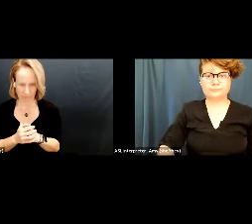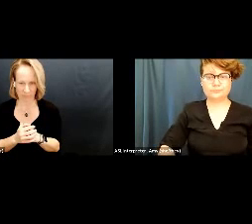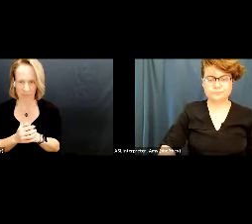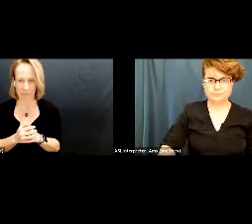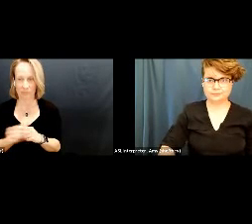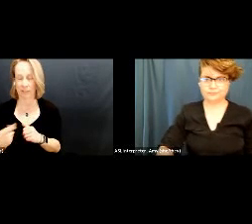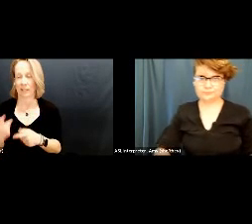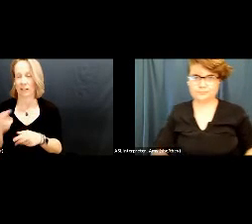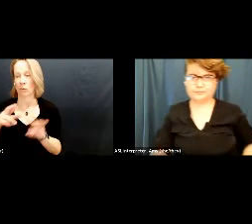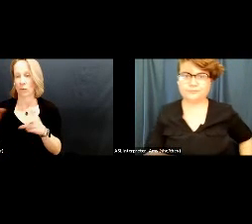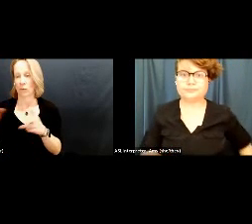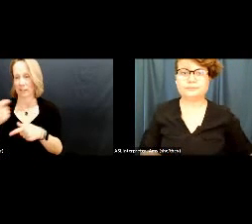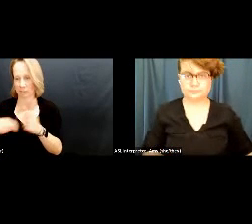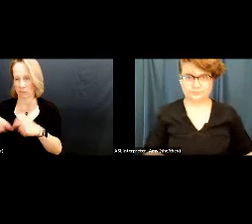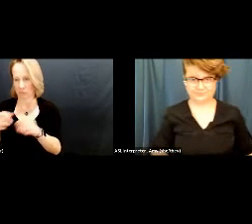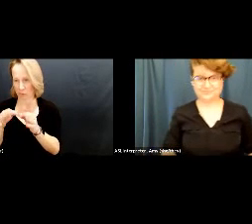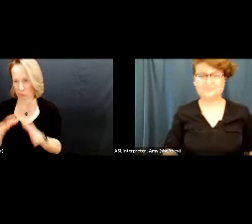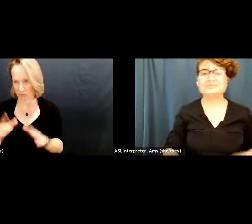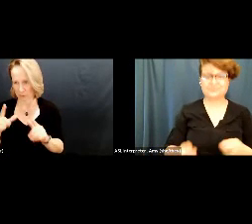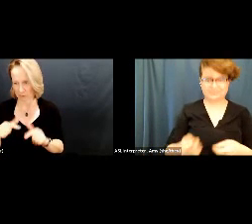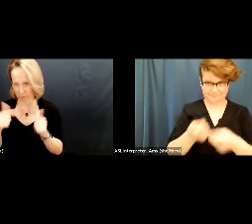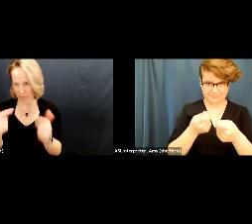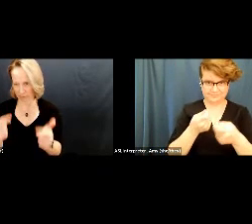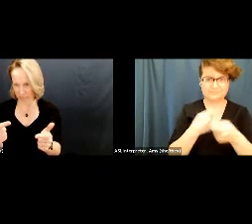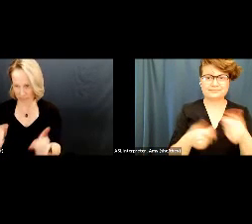Finally, step 5, monitoring and evaluation.